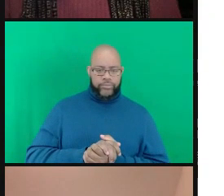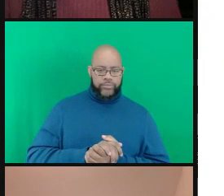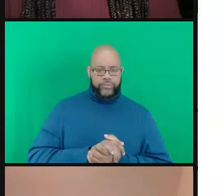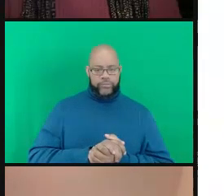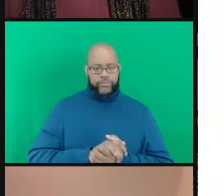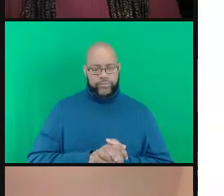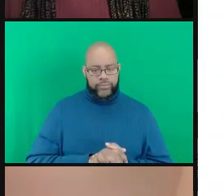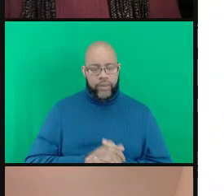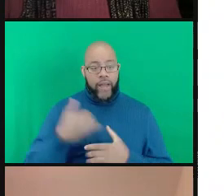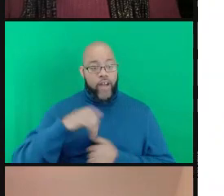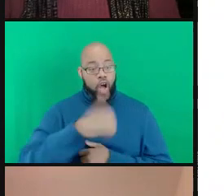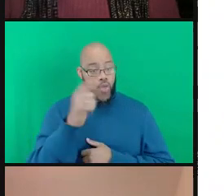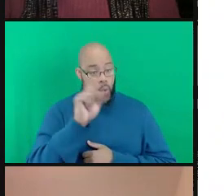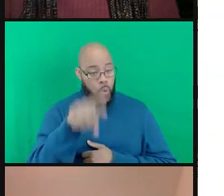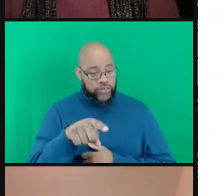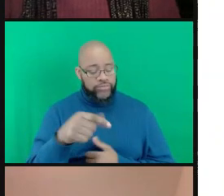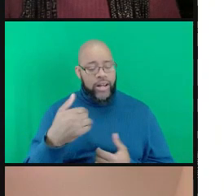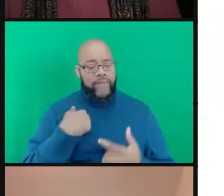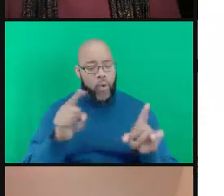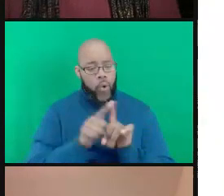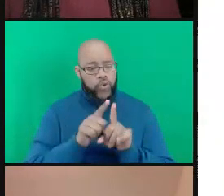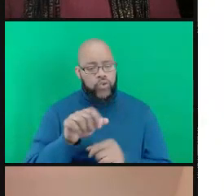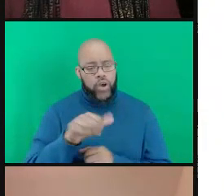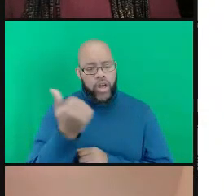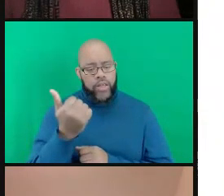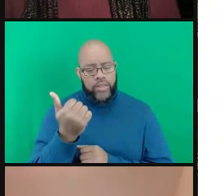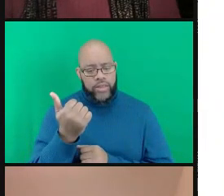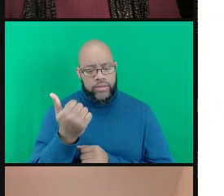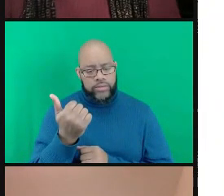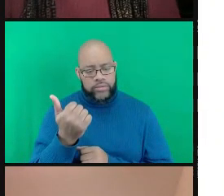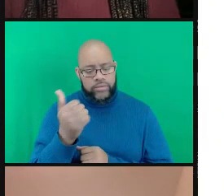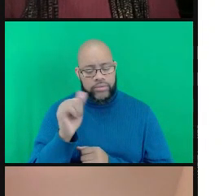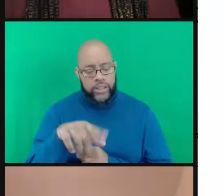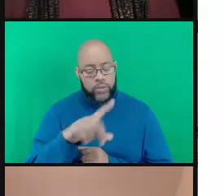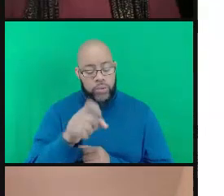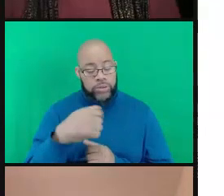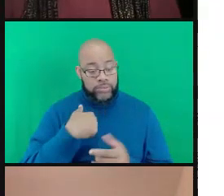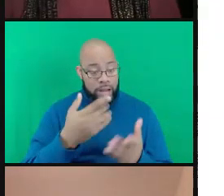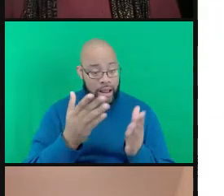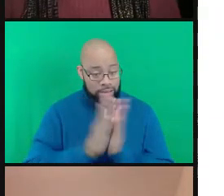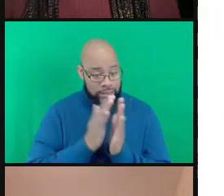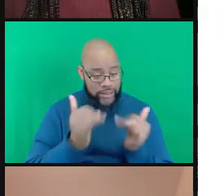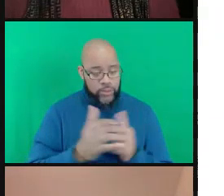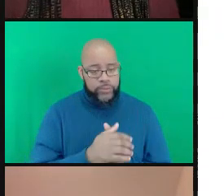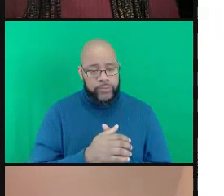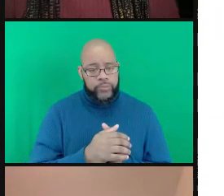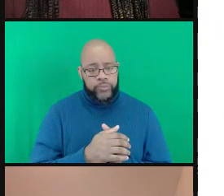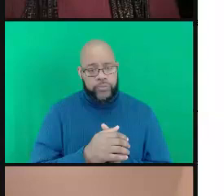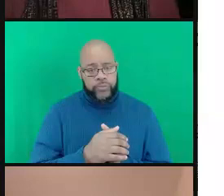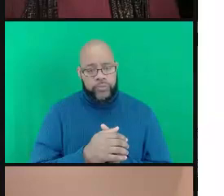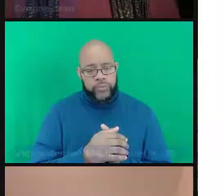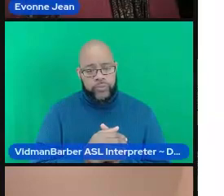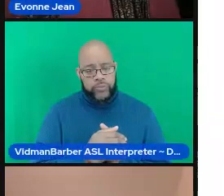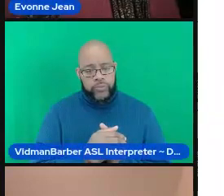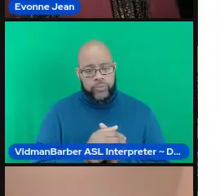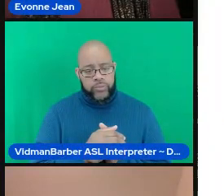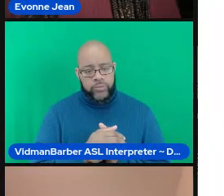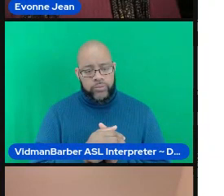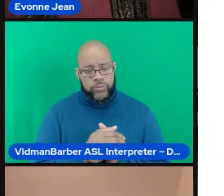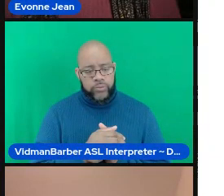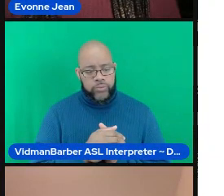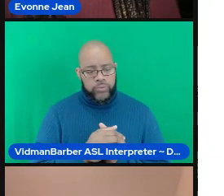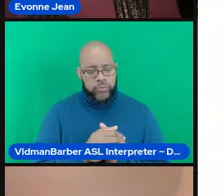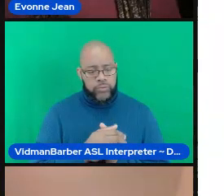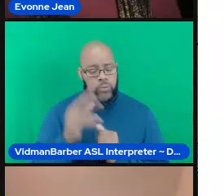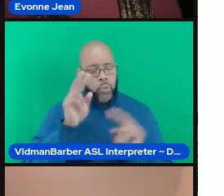I have another question, and there is also another question. So the question I'm asking, whether you've